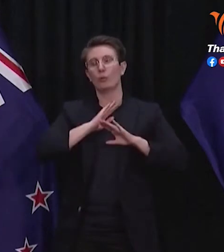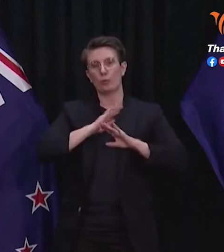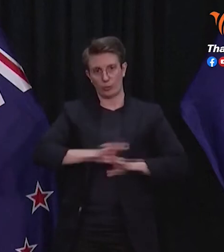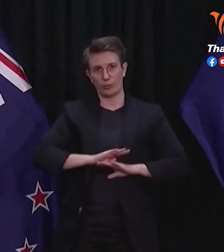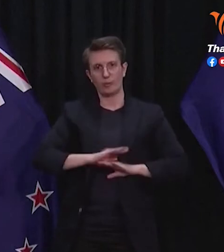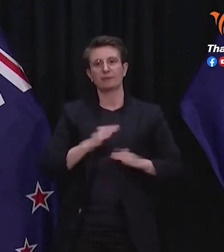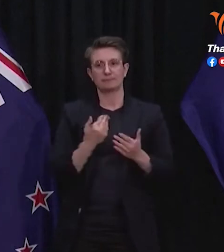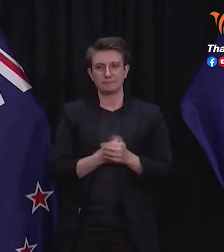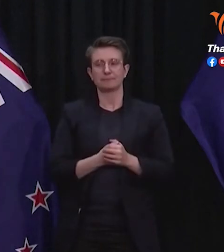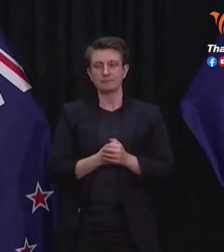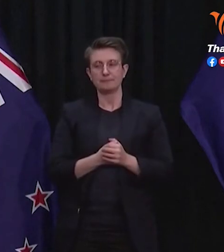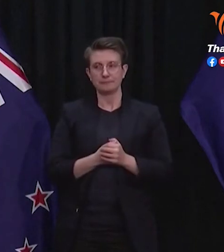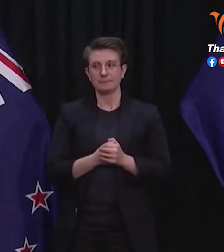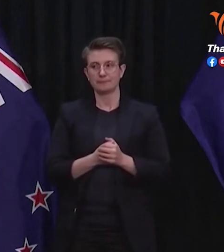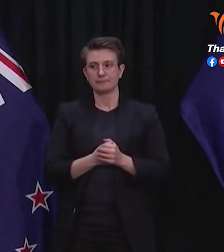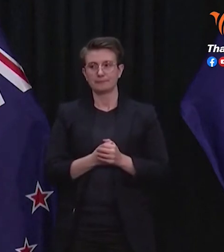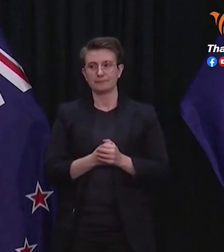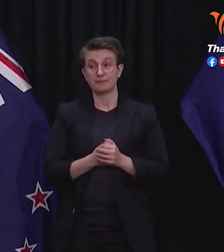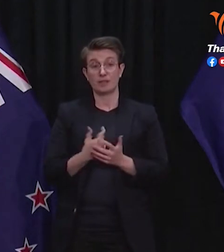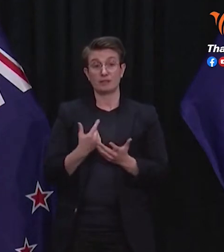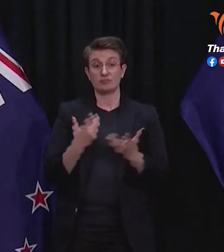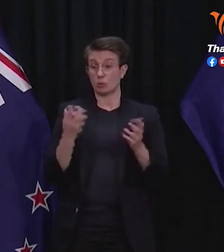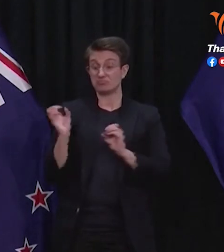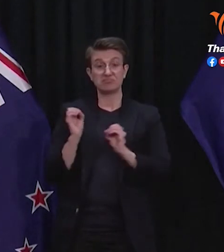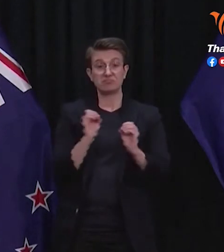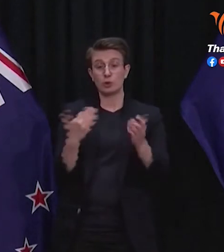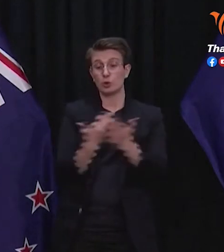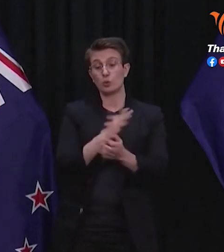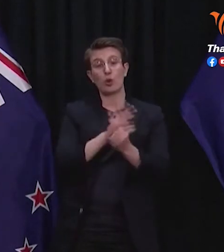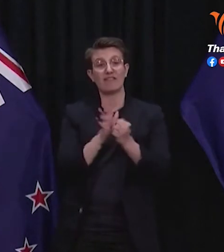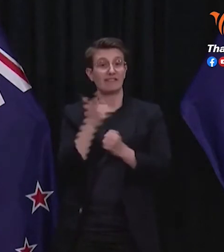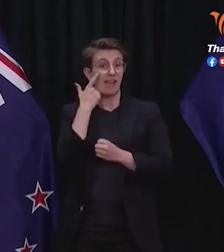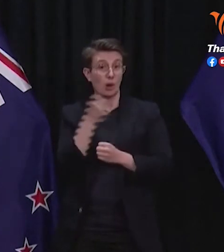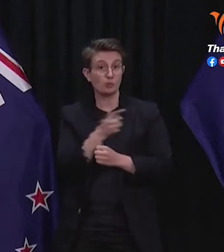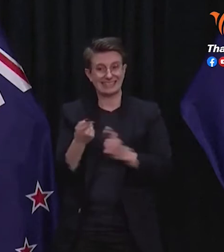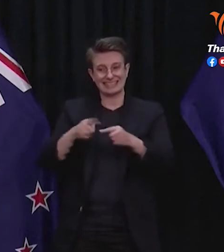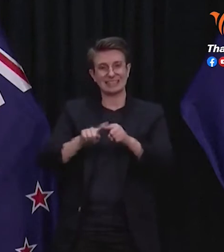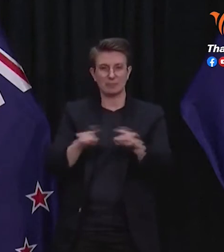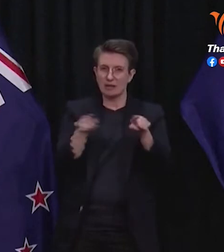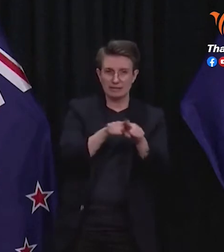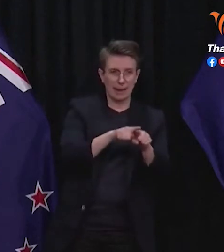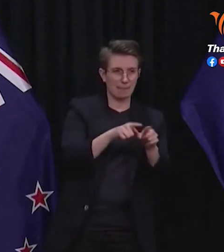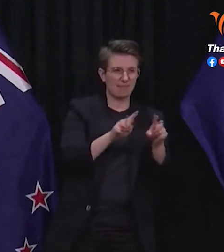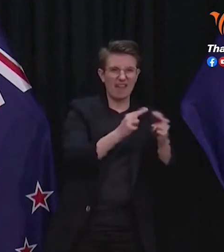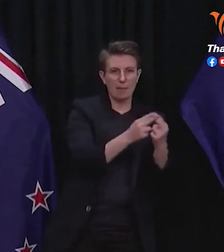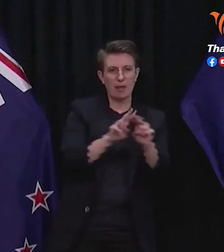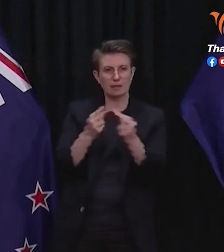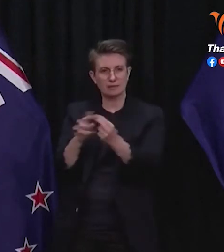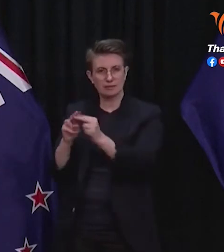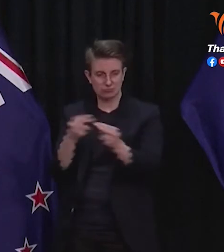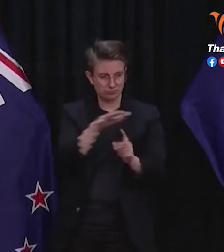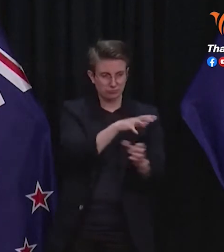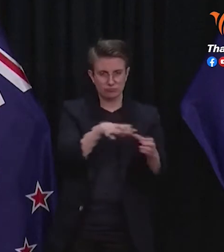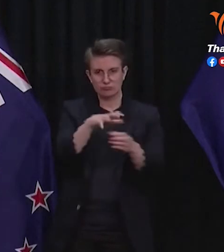naturally, especially related to her personality. However, it doesn't mean that the other leaders, pretty much like Merkel